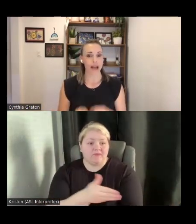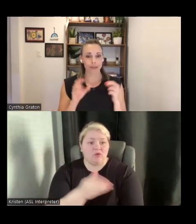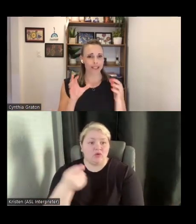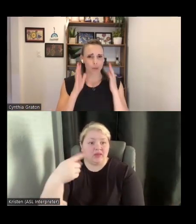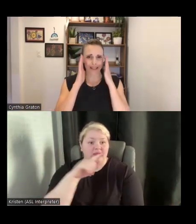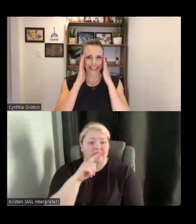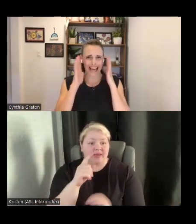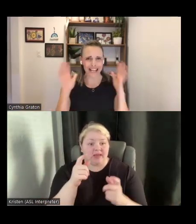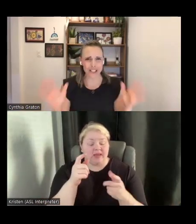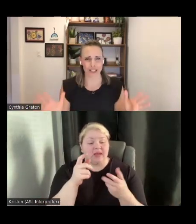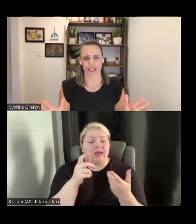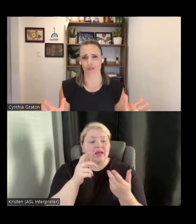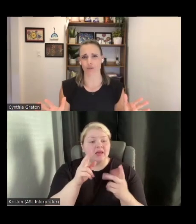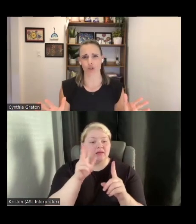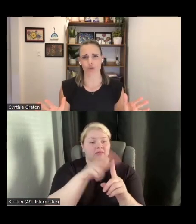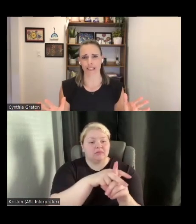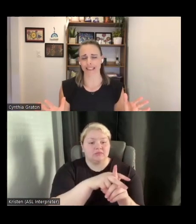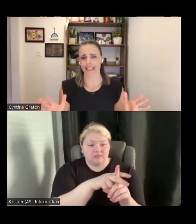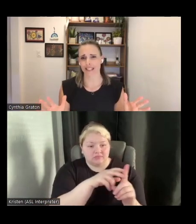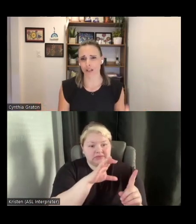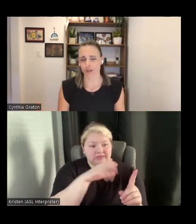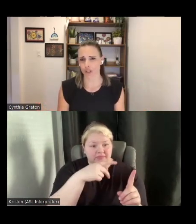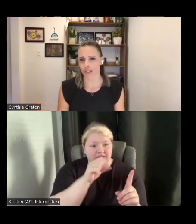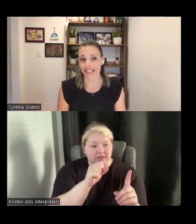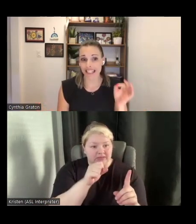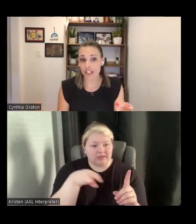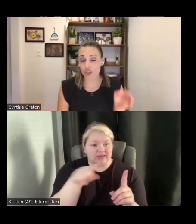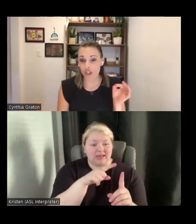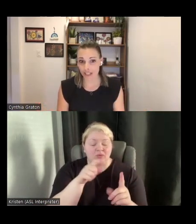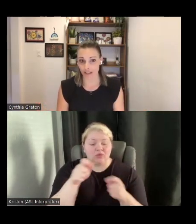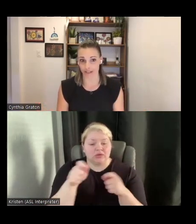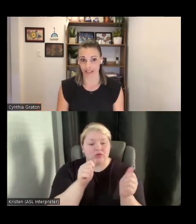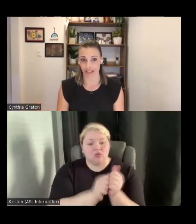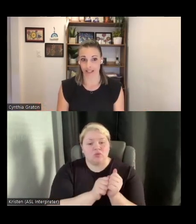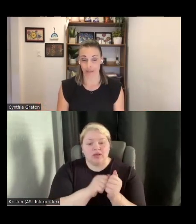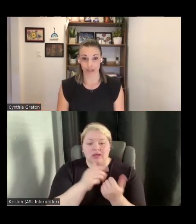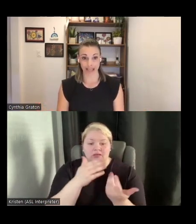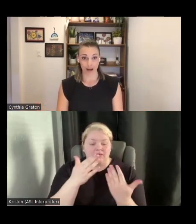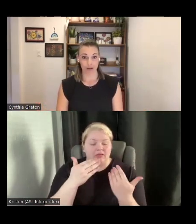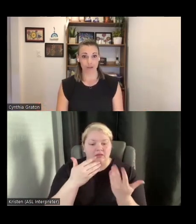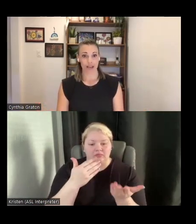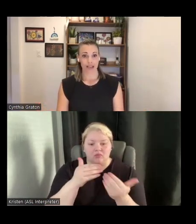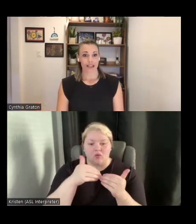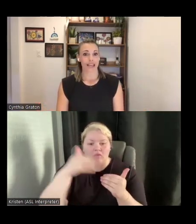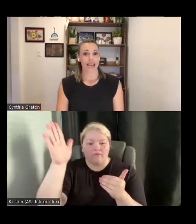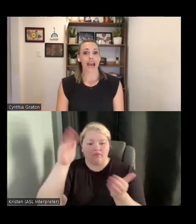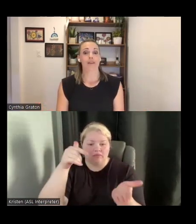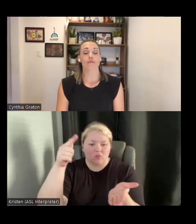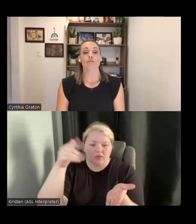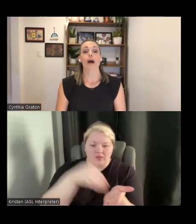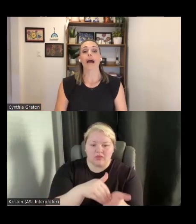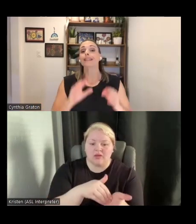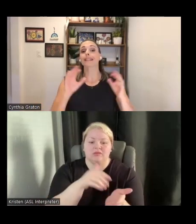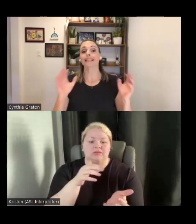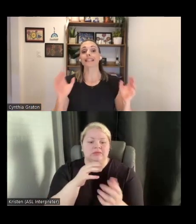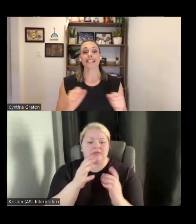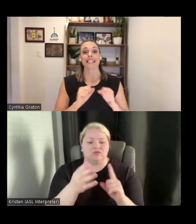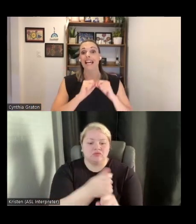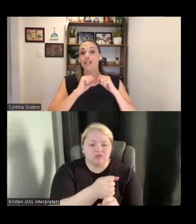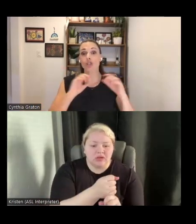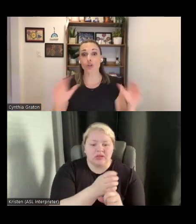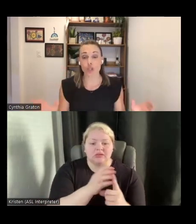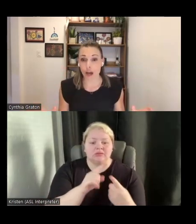were grappling with thousands of restraint and seclusions each year. But now they have